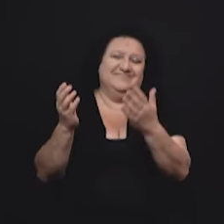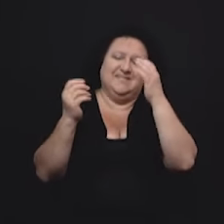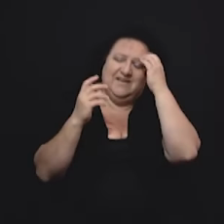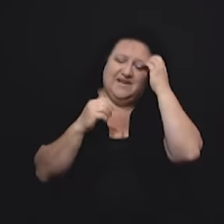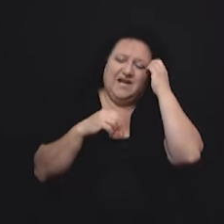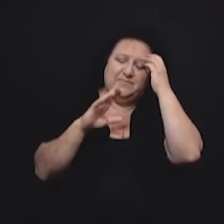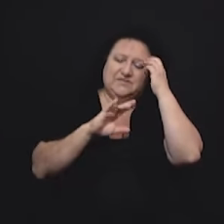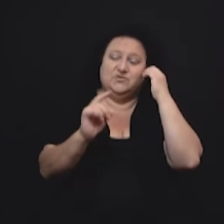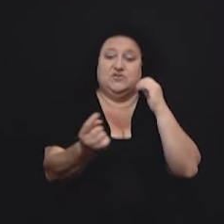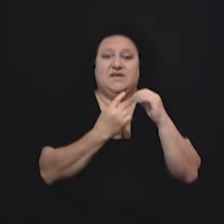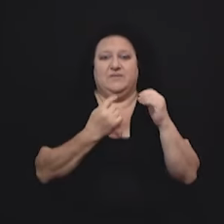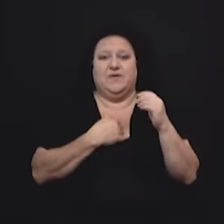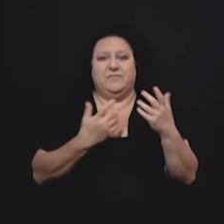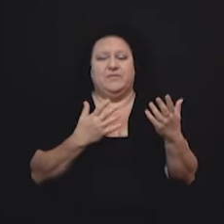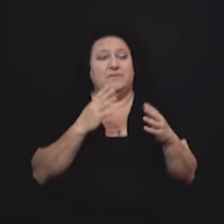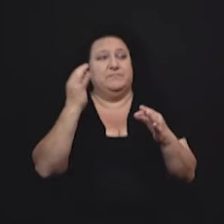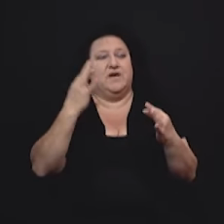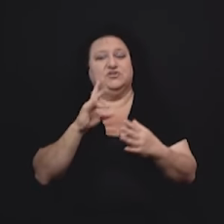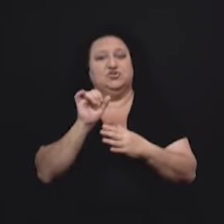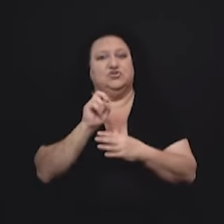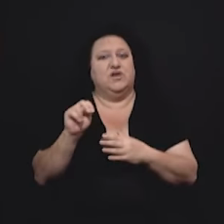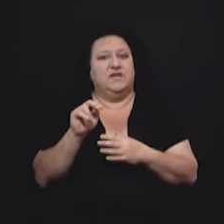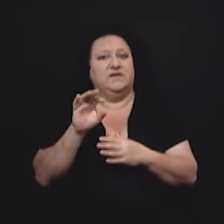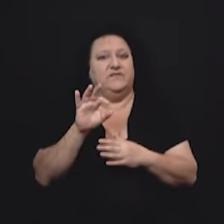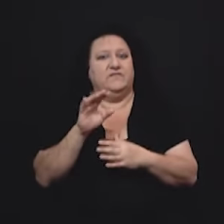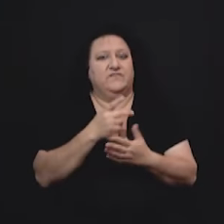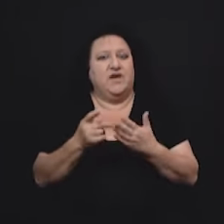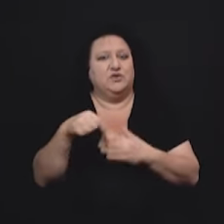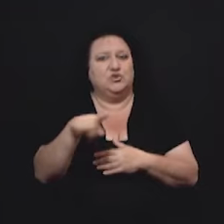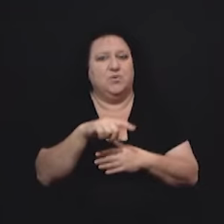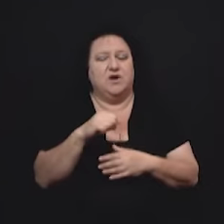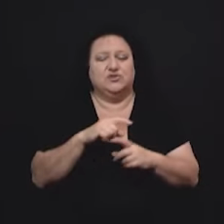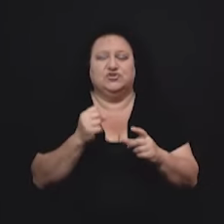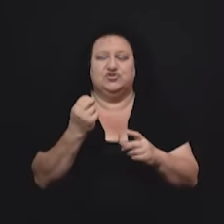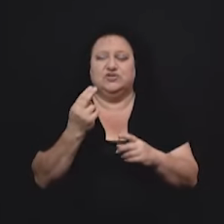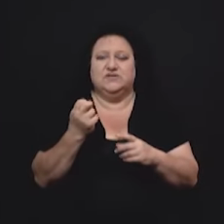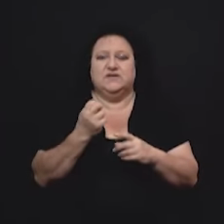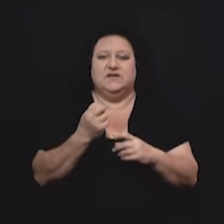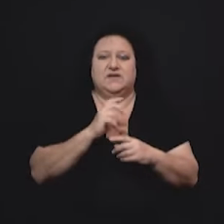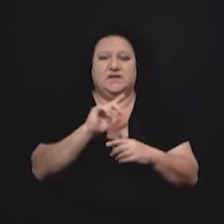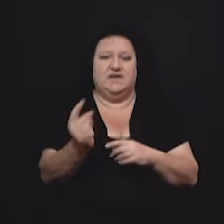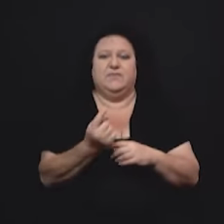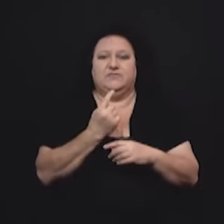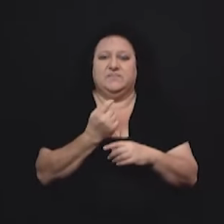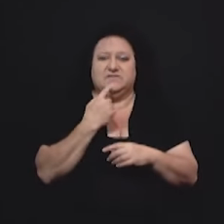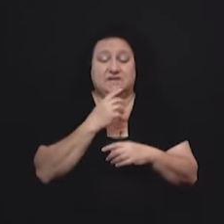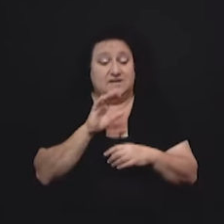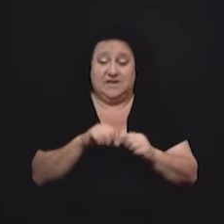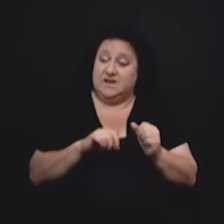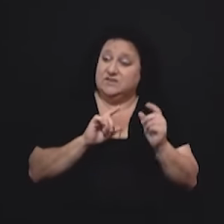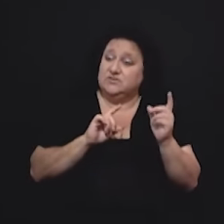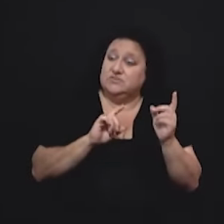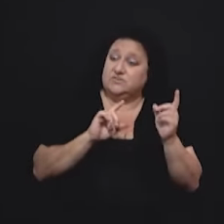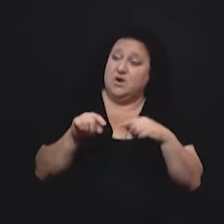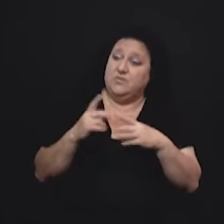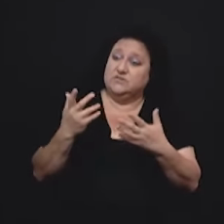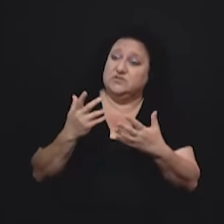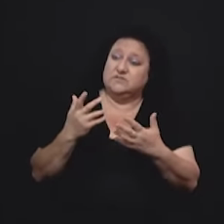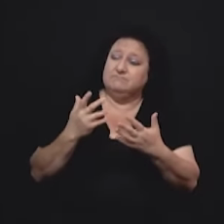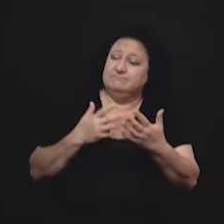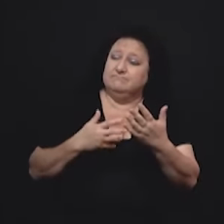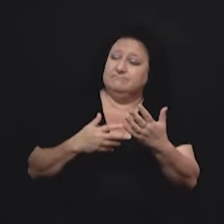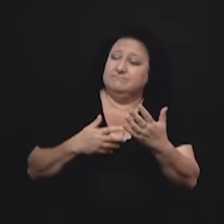fault. Pastor Jen failed, y'all. I'm telling y'all the truth, I failed. She came up to me and she said, can I just come and be with your family? Can I just watch